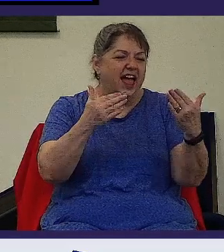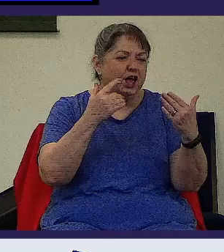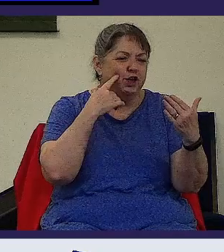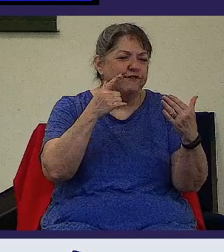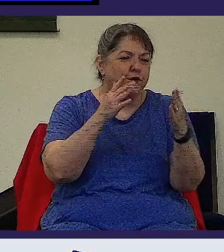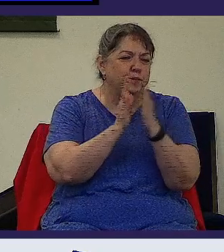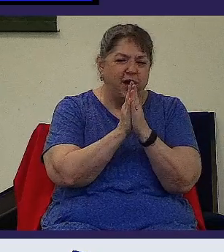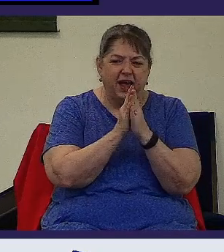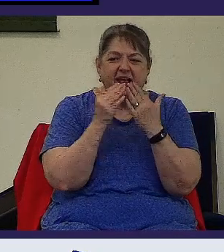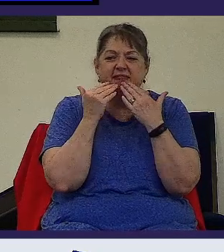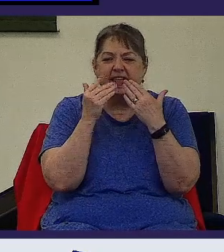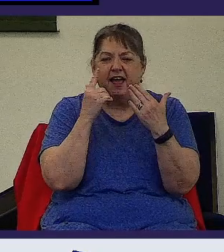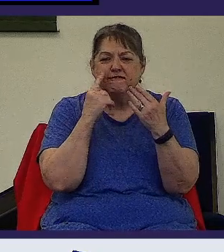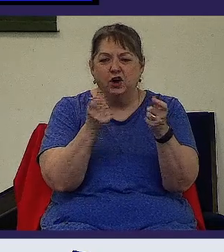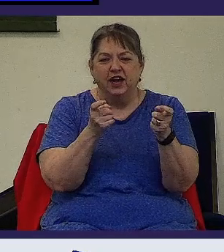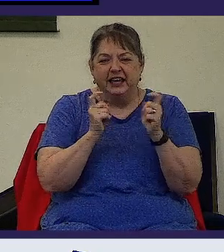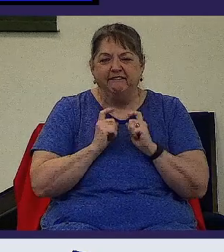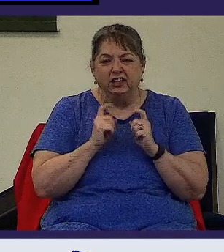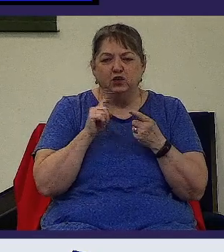giving to the lord